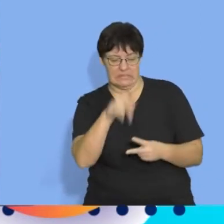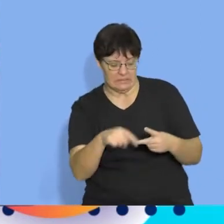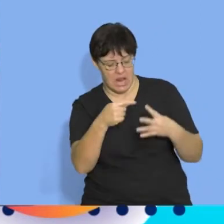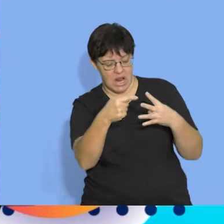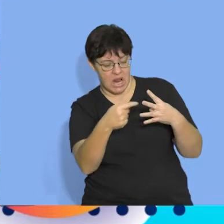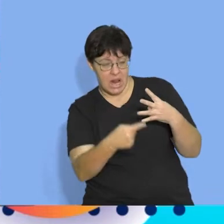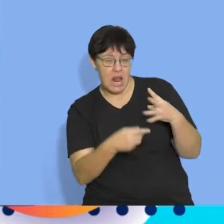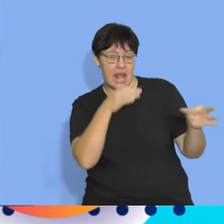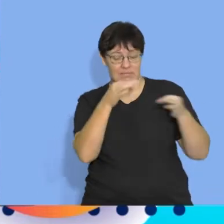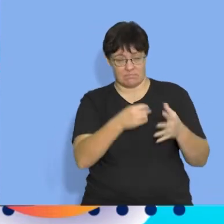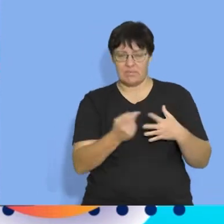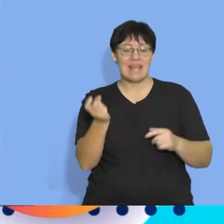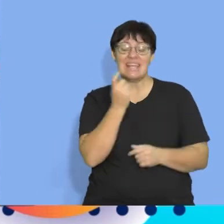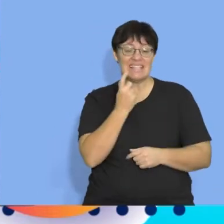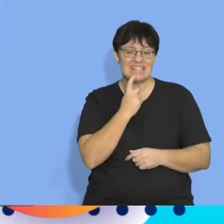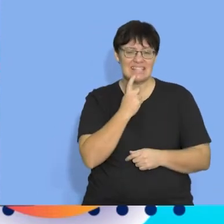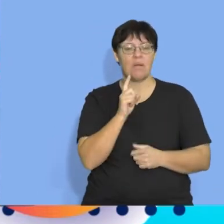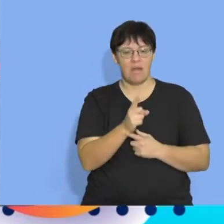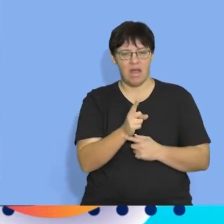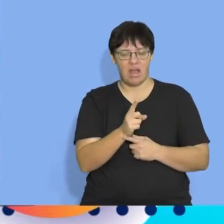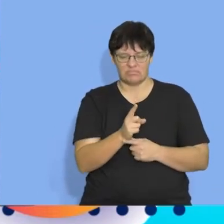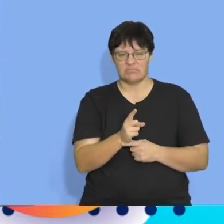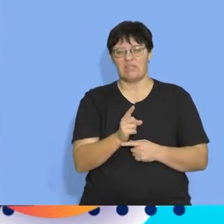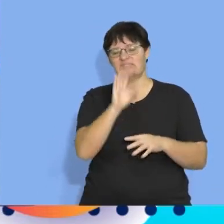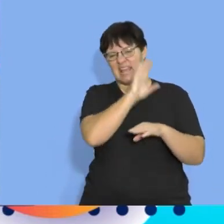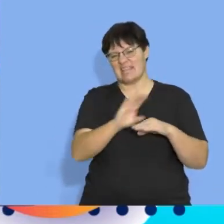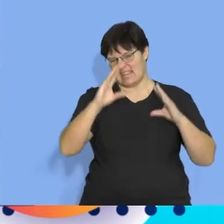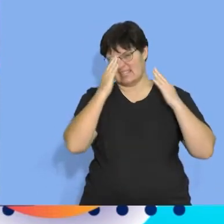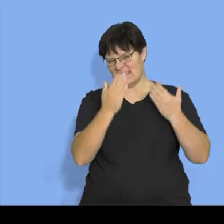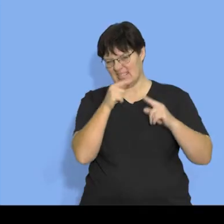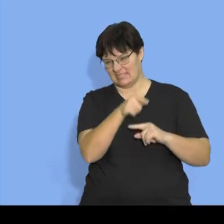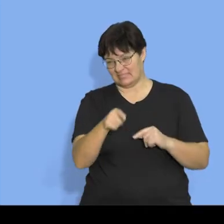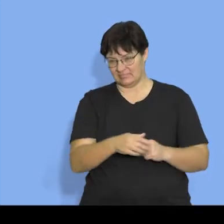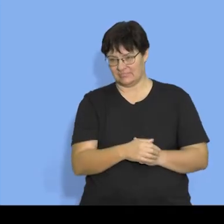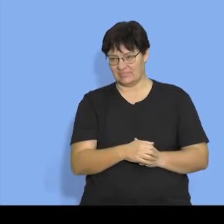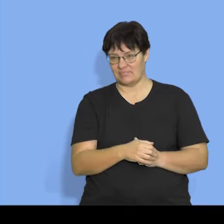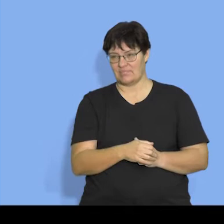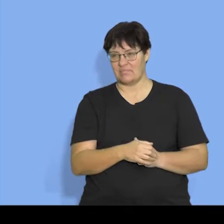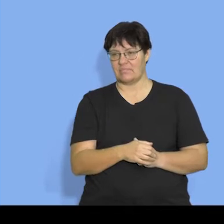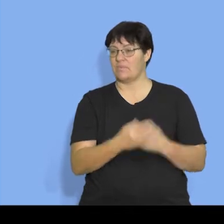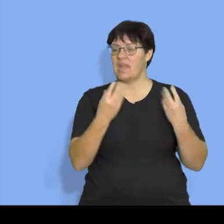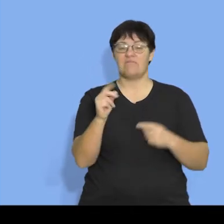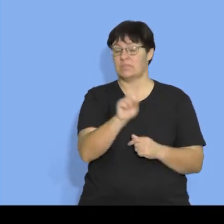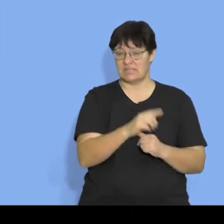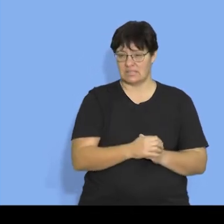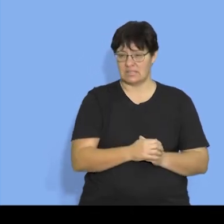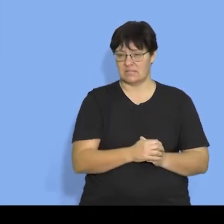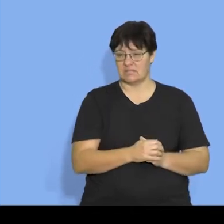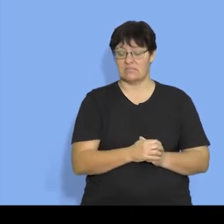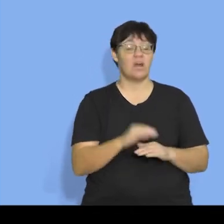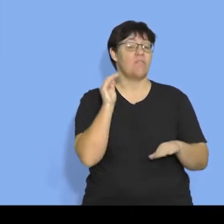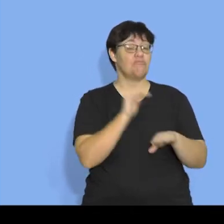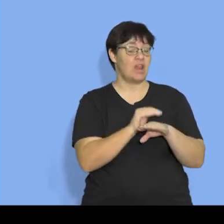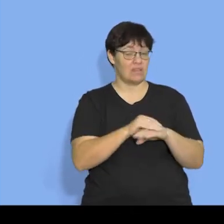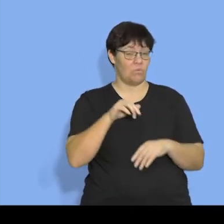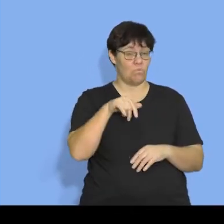those. But the easiest way to do that is with a little bit of a case study, okay? That's what we're going to call it. So what we have here is my friend's